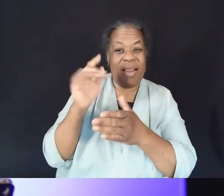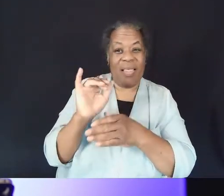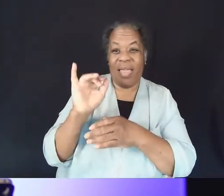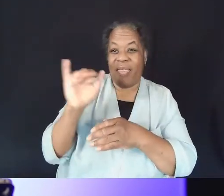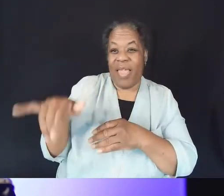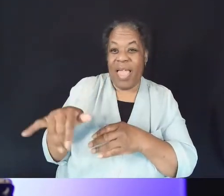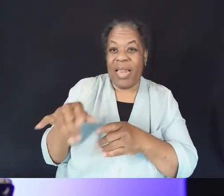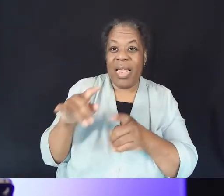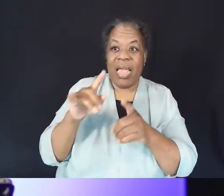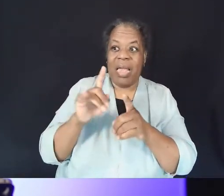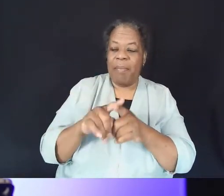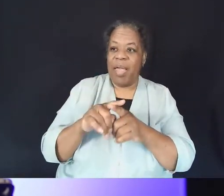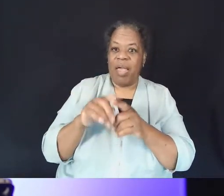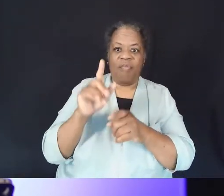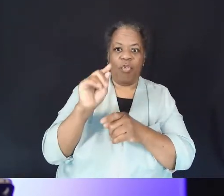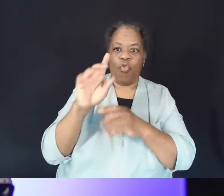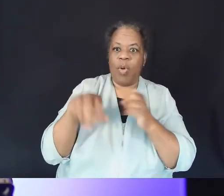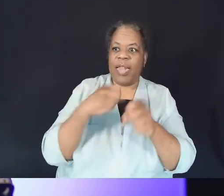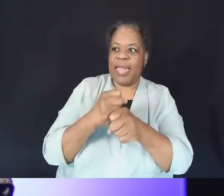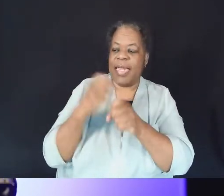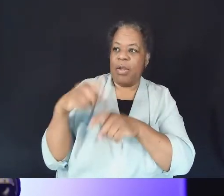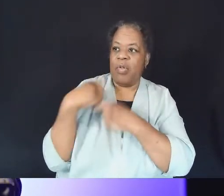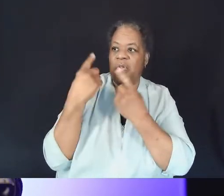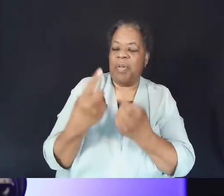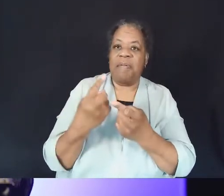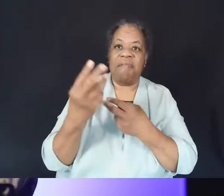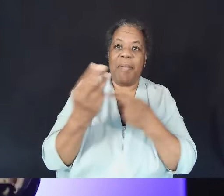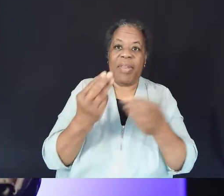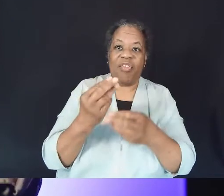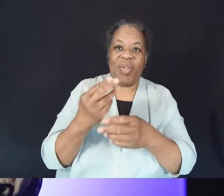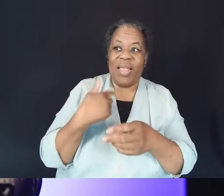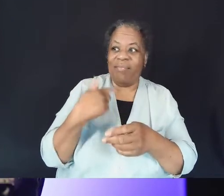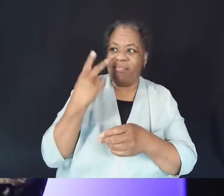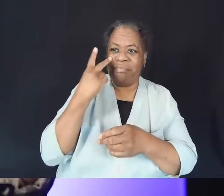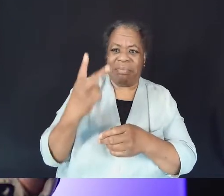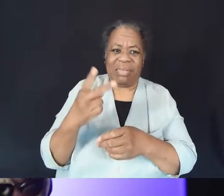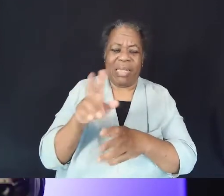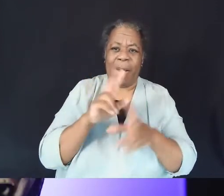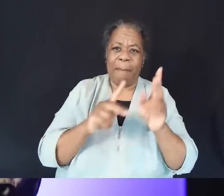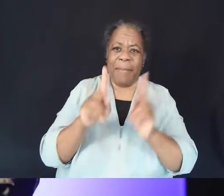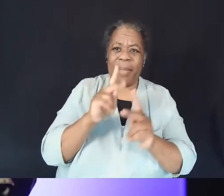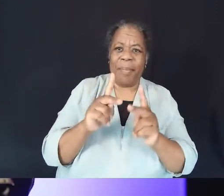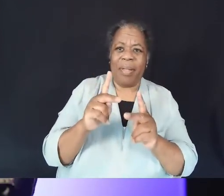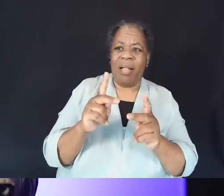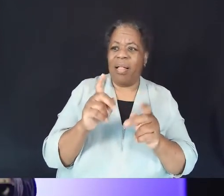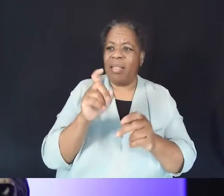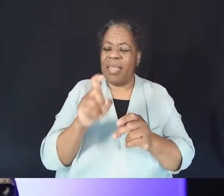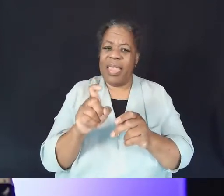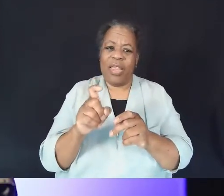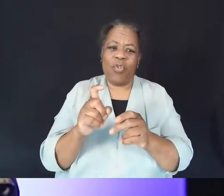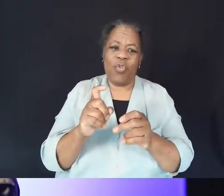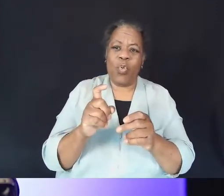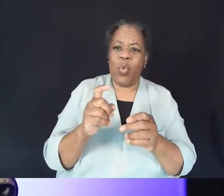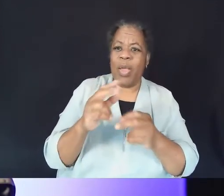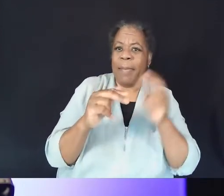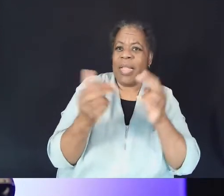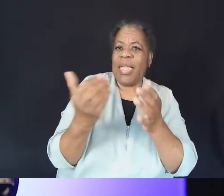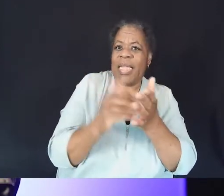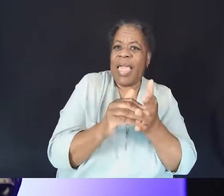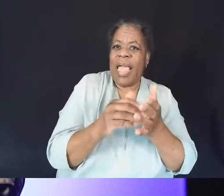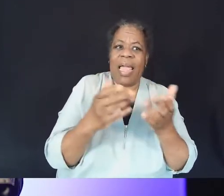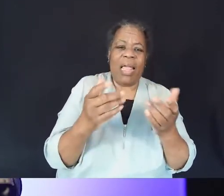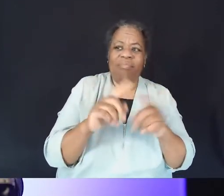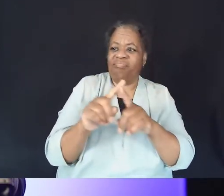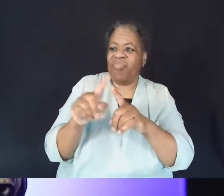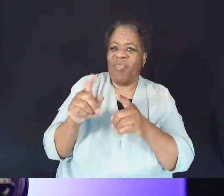years of ministry. And I've seen people having to rebuild all sorts of things, like their careers, or having